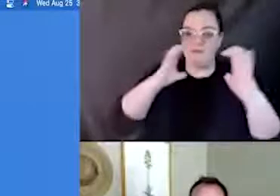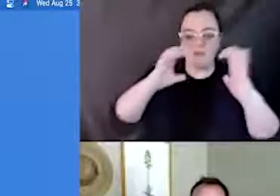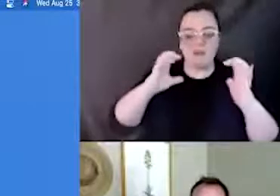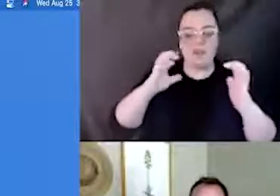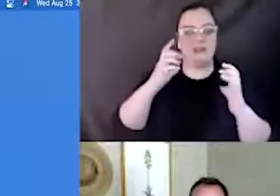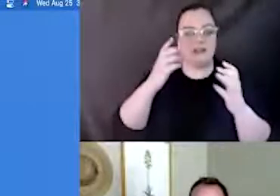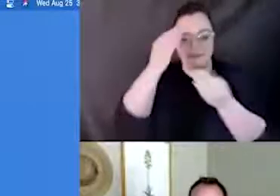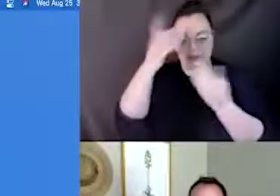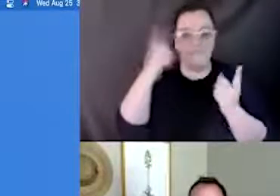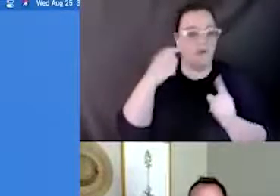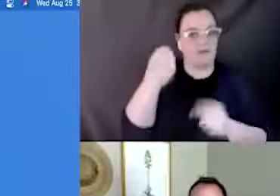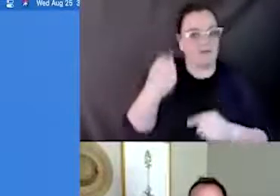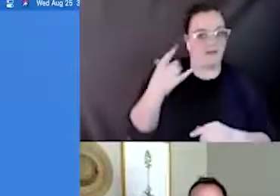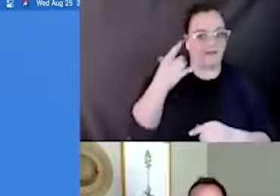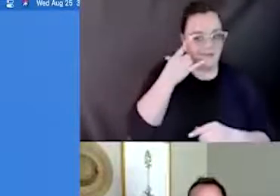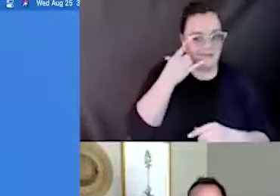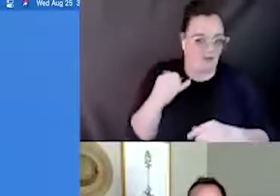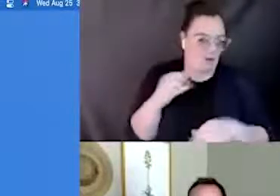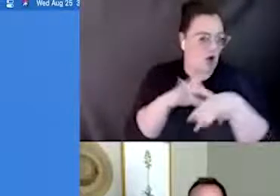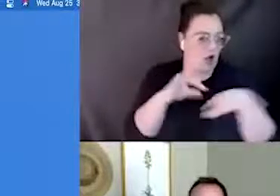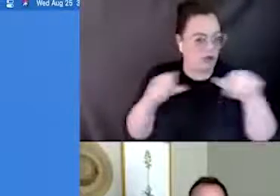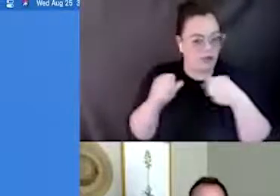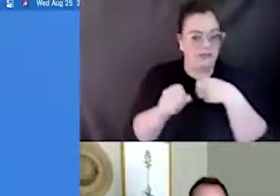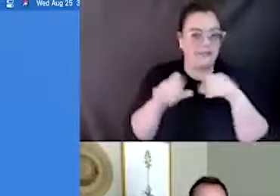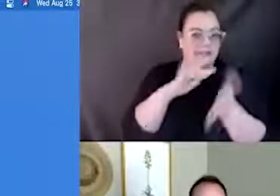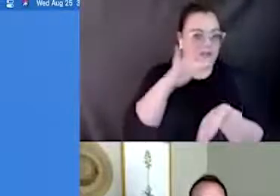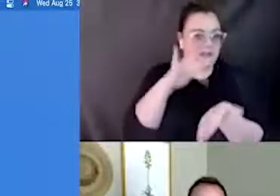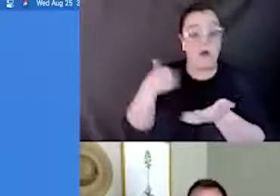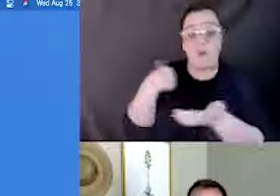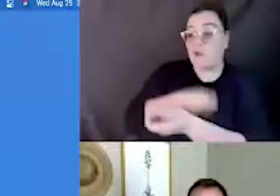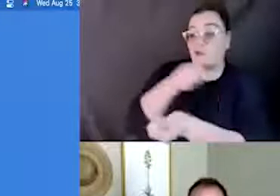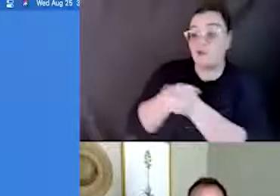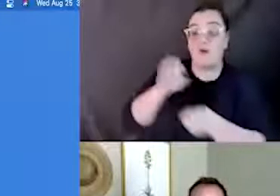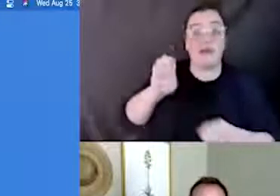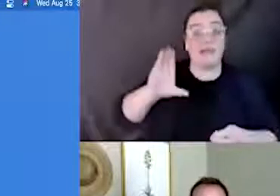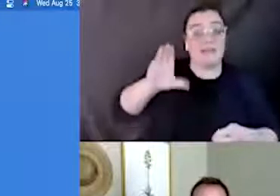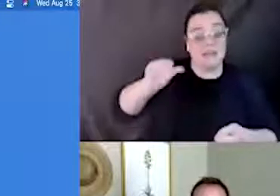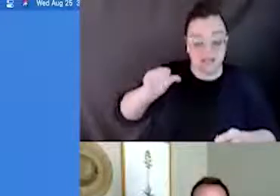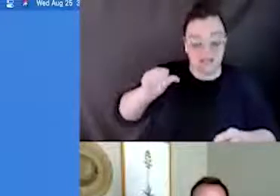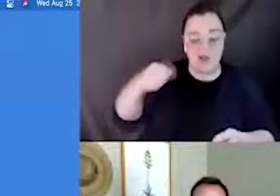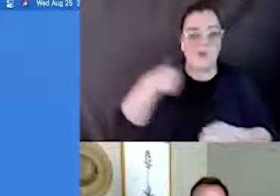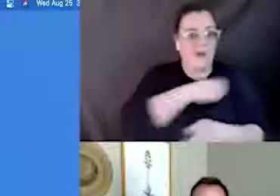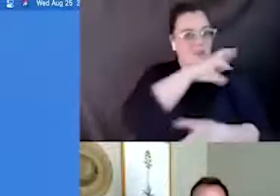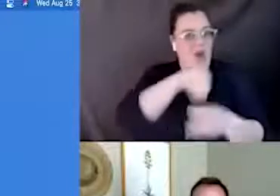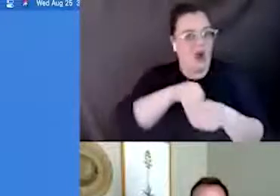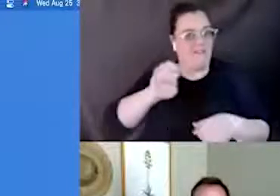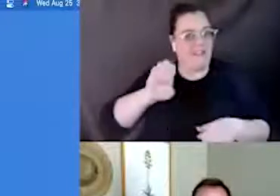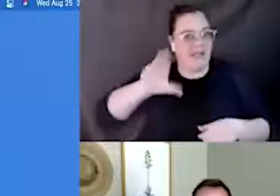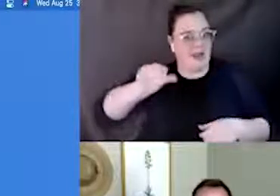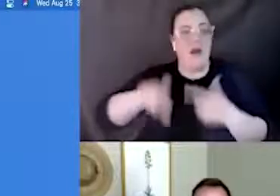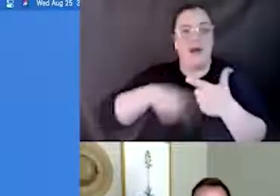Earthquake Center, where we support, of course, the Earthquake Country Alliance. We are part of the Earthquake Country Alliance as well, and we coordinate great